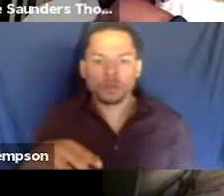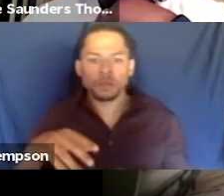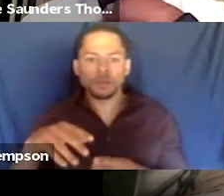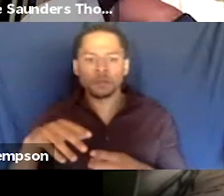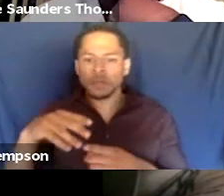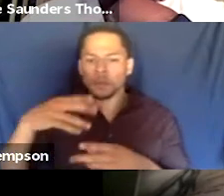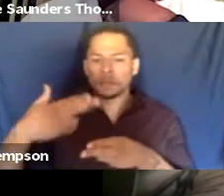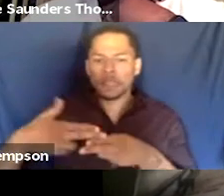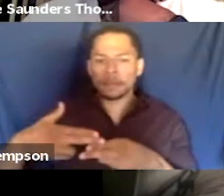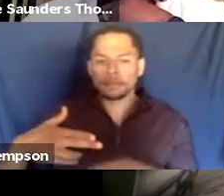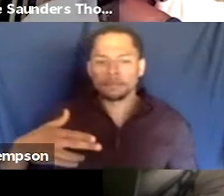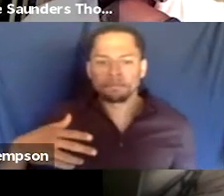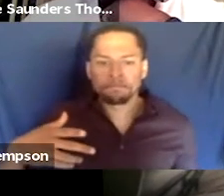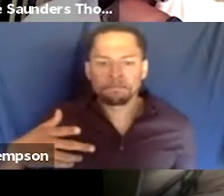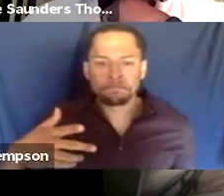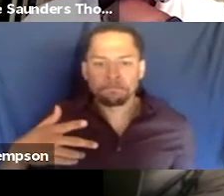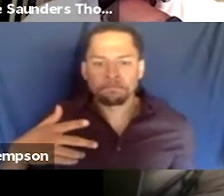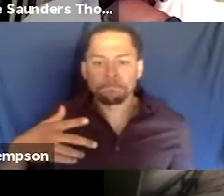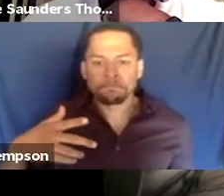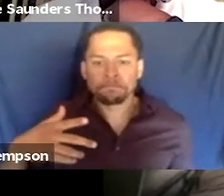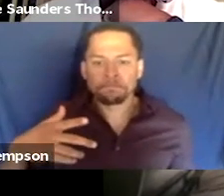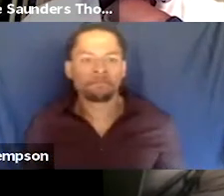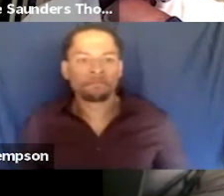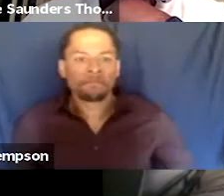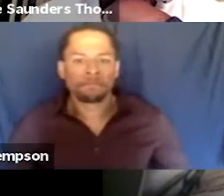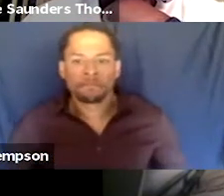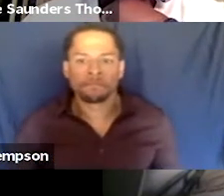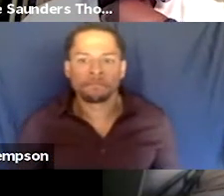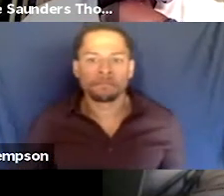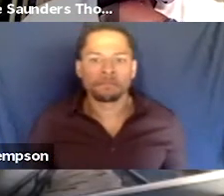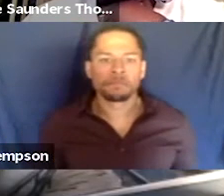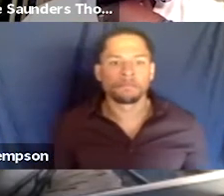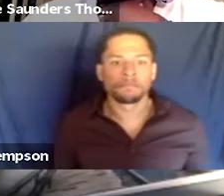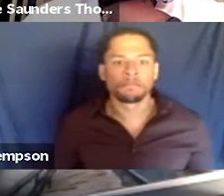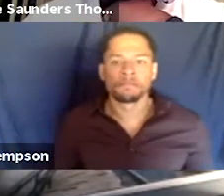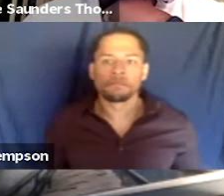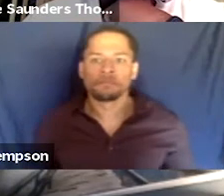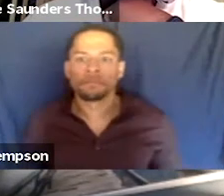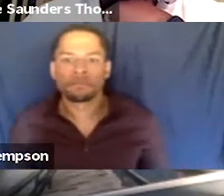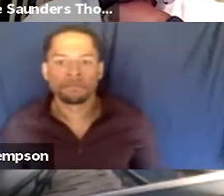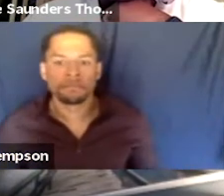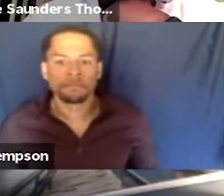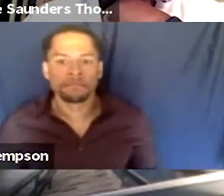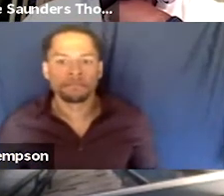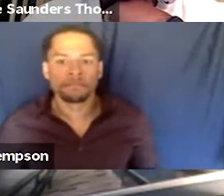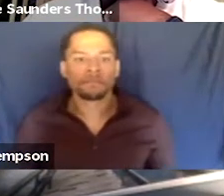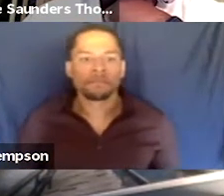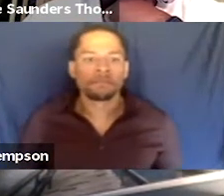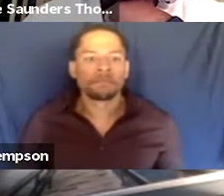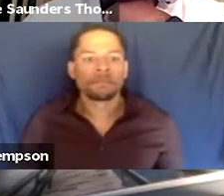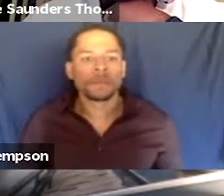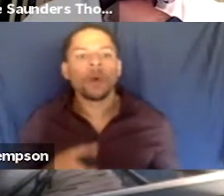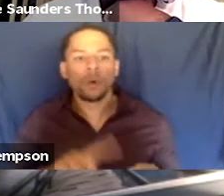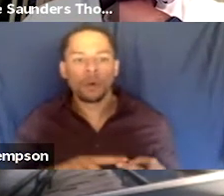in the chat. So please also tune in for that. Mentong Guan and Kristopher have put together a great